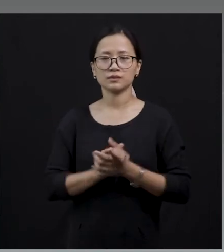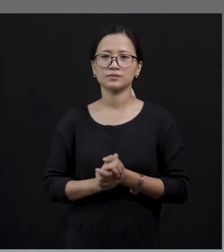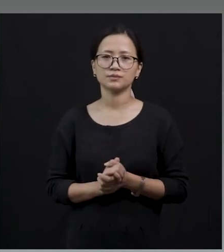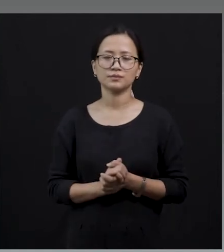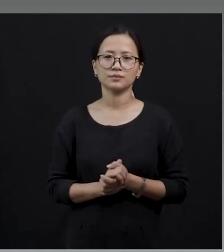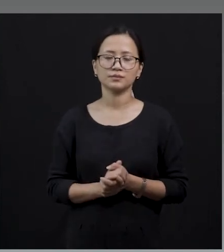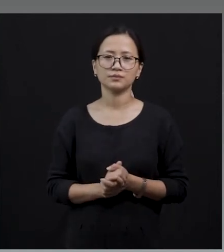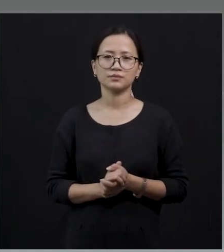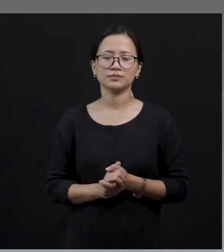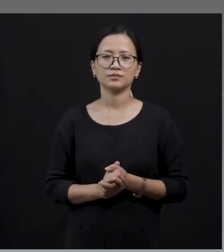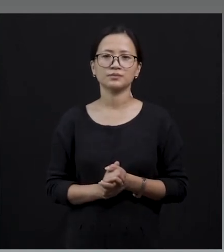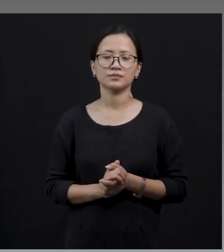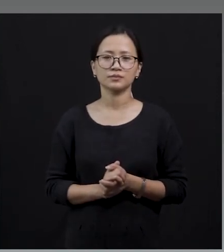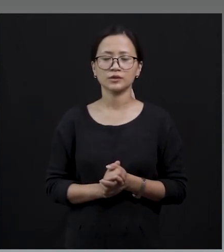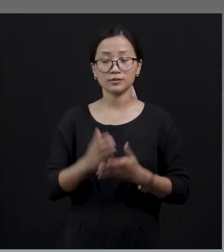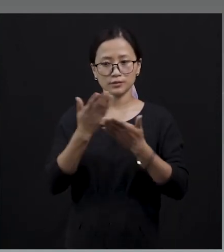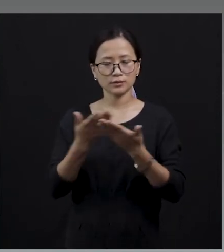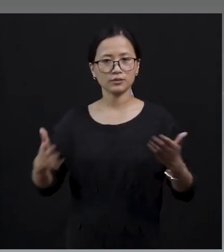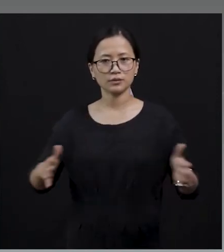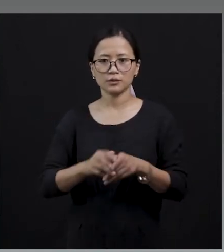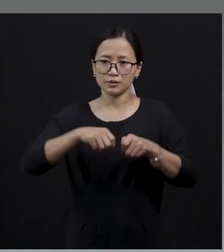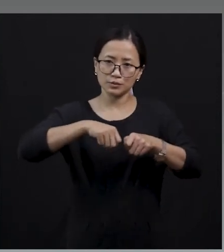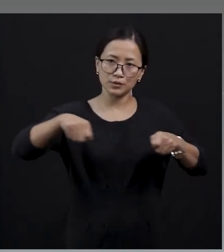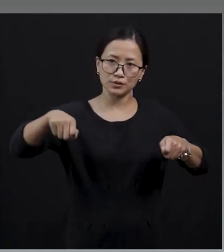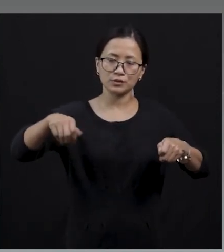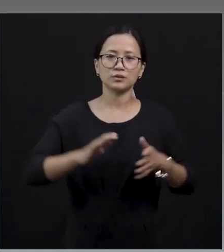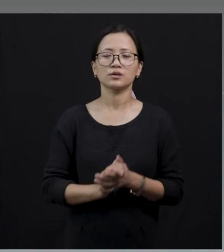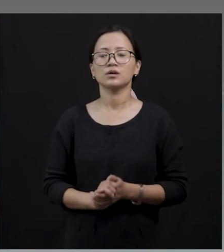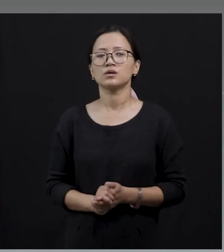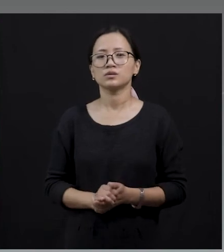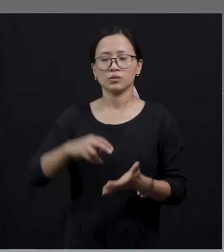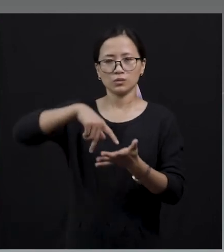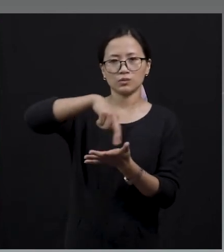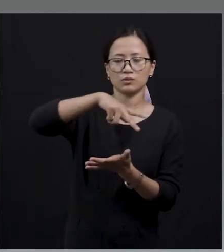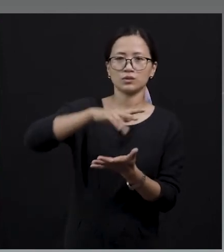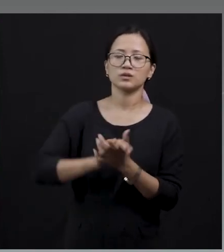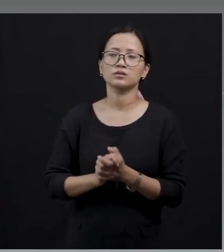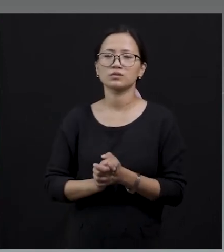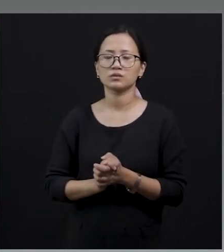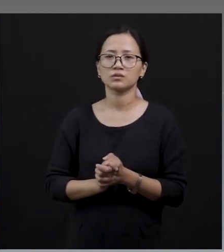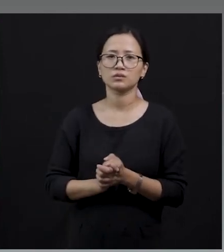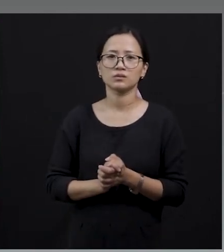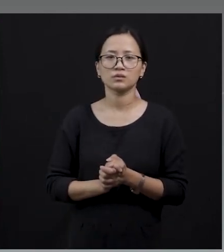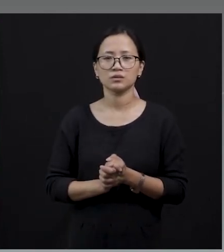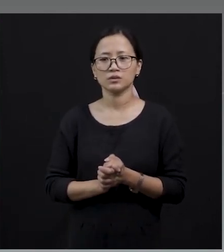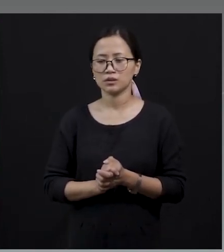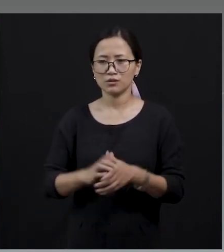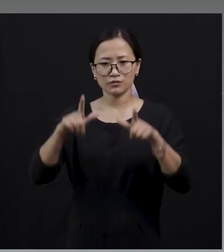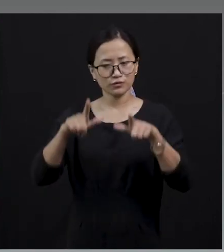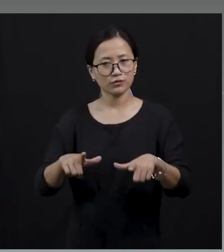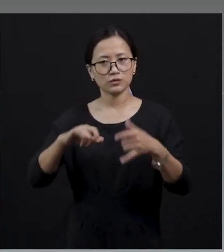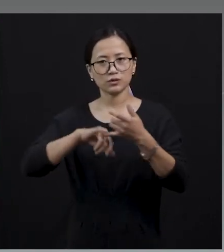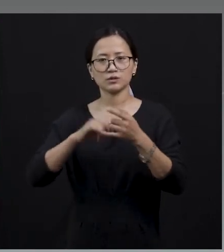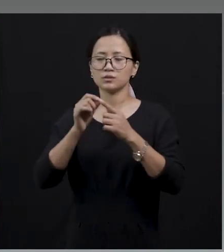uh, things that we can measure through our walking pace, our foot span,